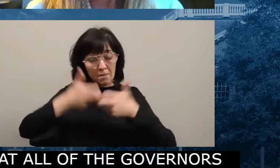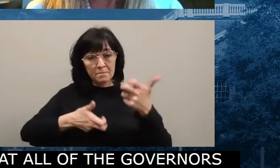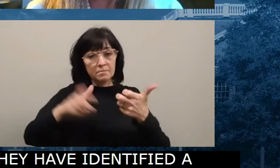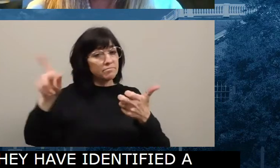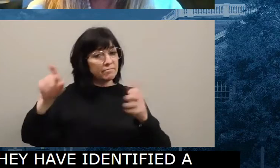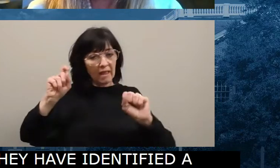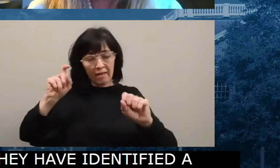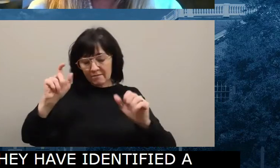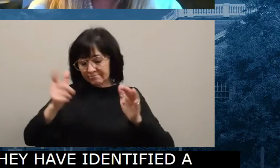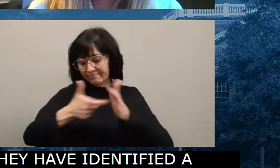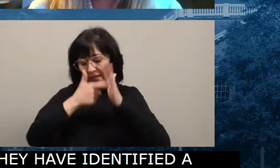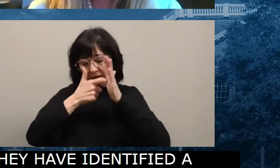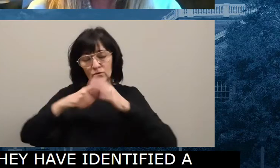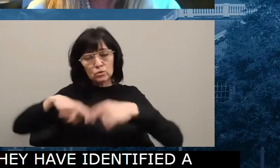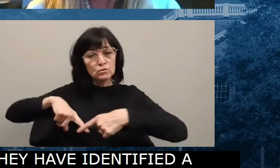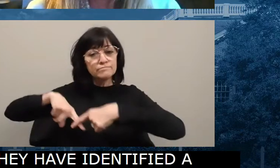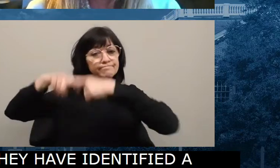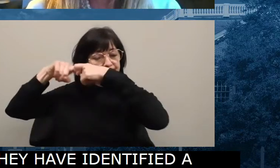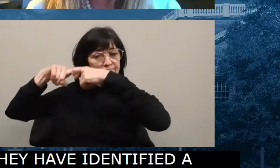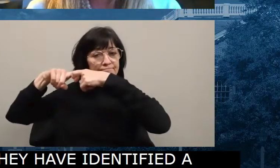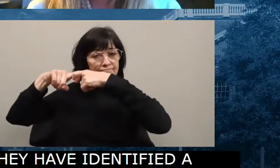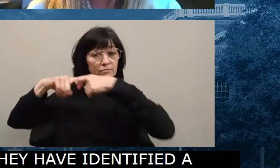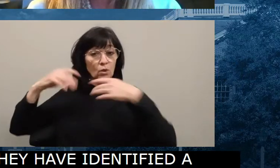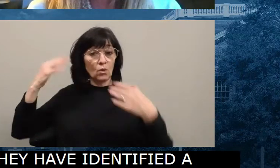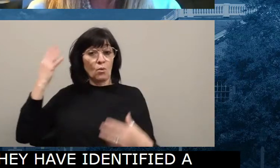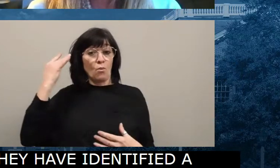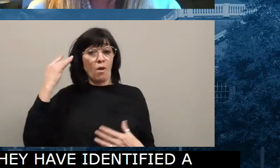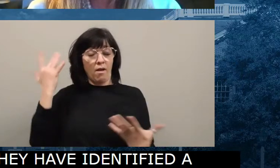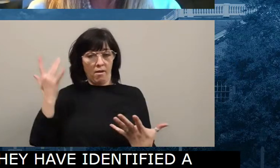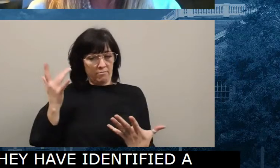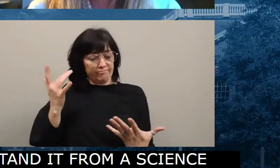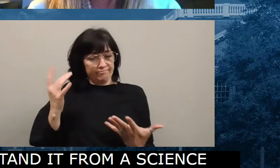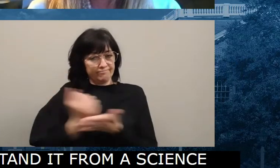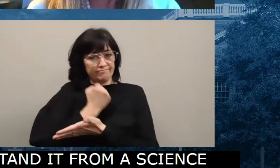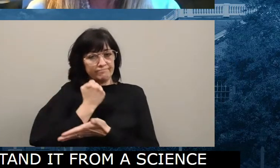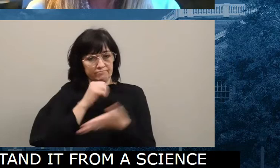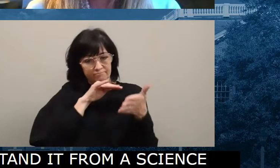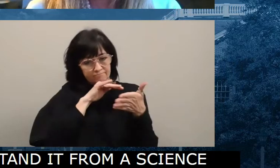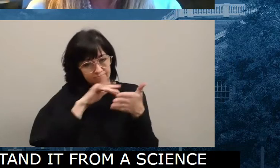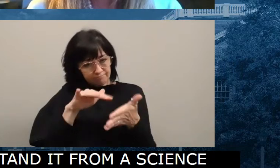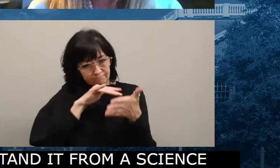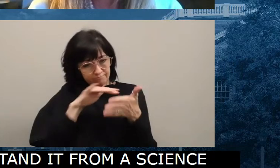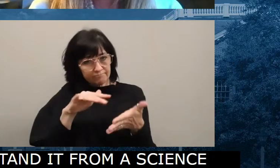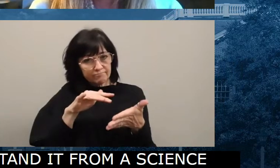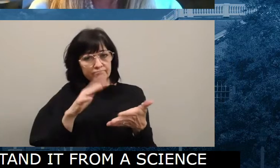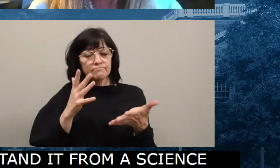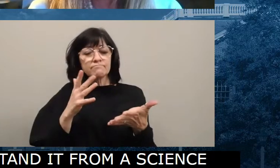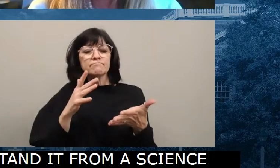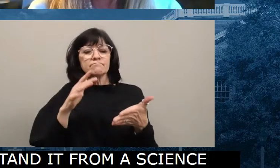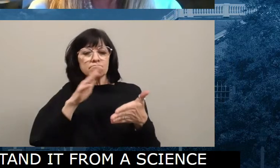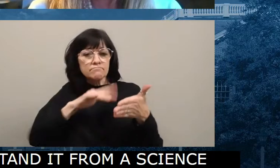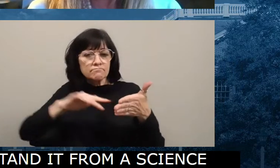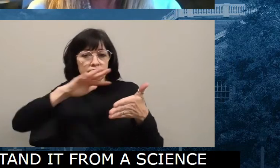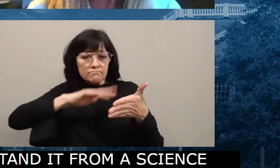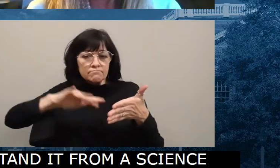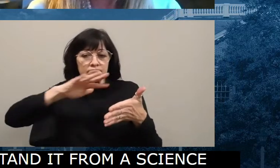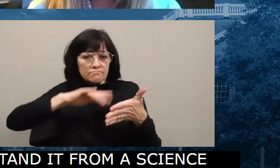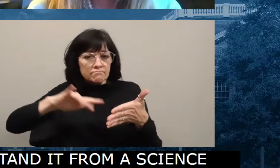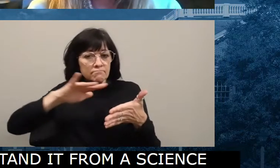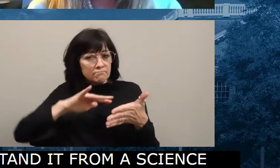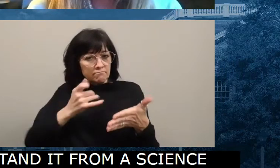science perspective so that we can move on with really kind of greater assurance that the vaccine is